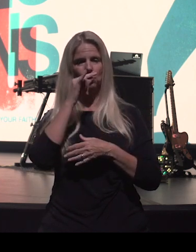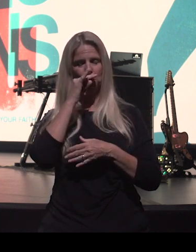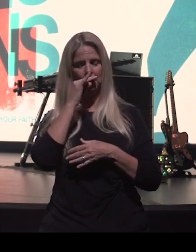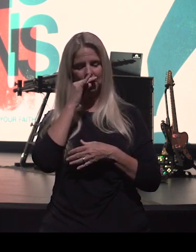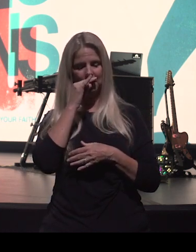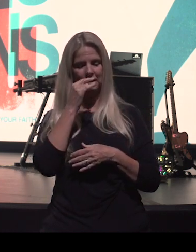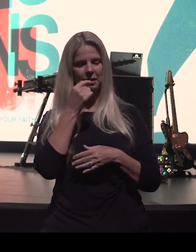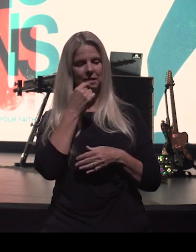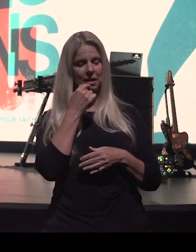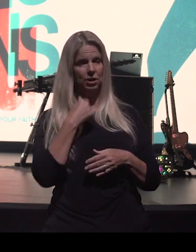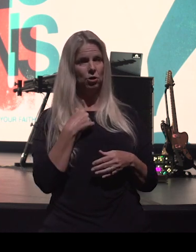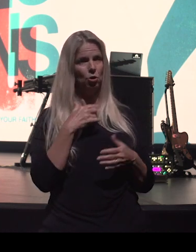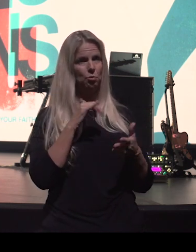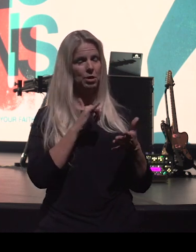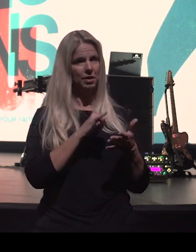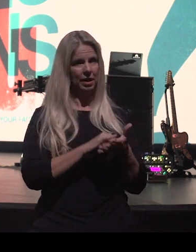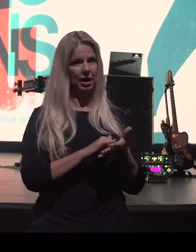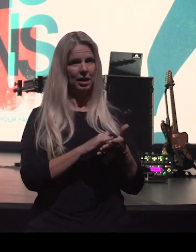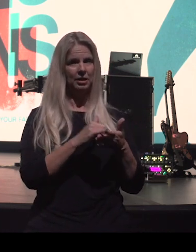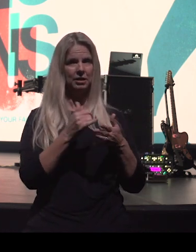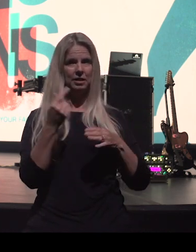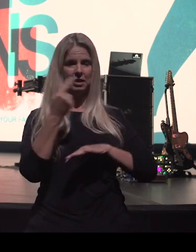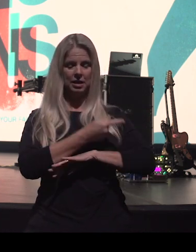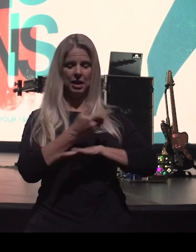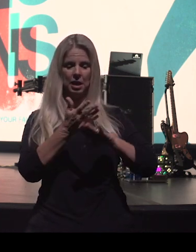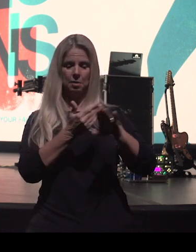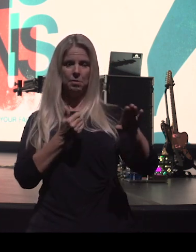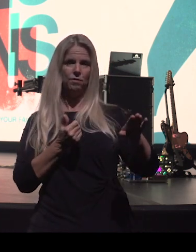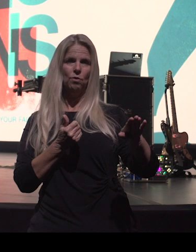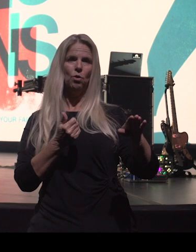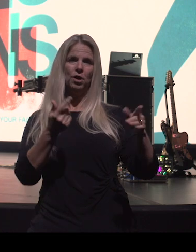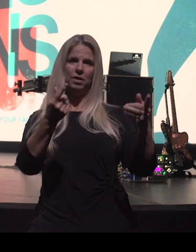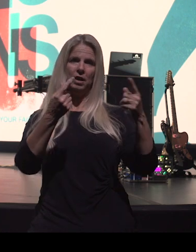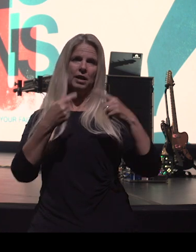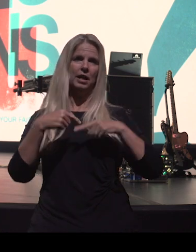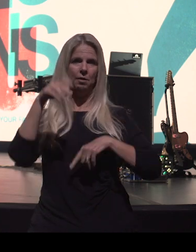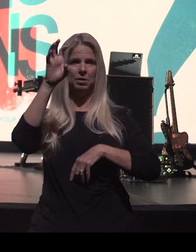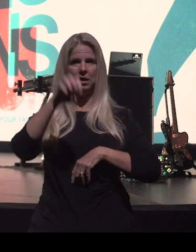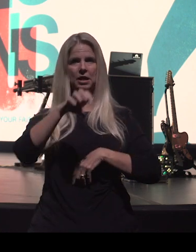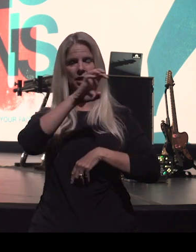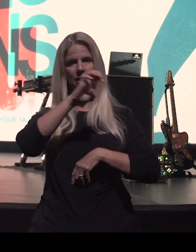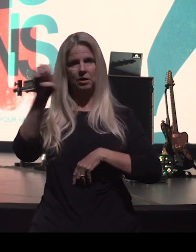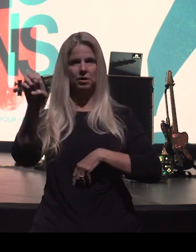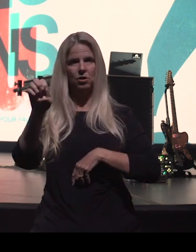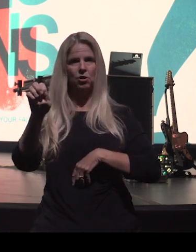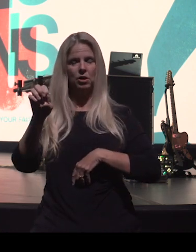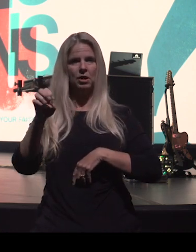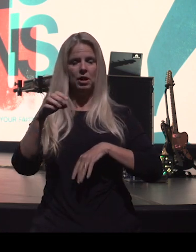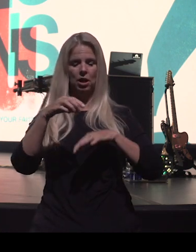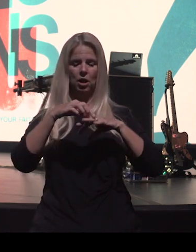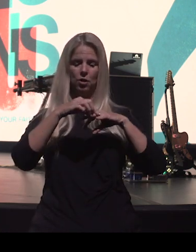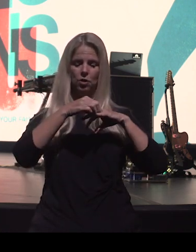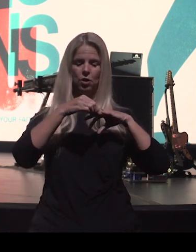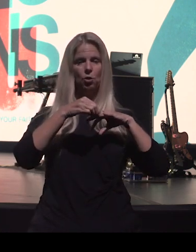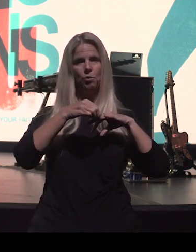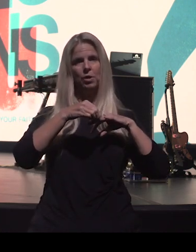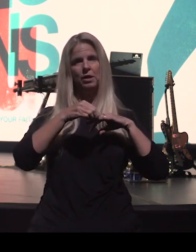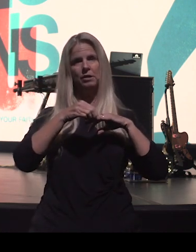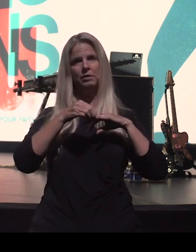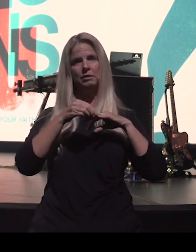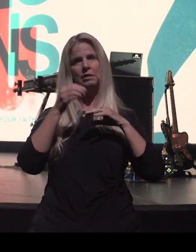that on the day before they came to an Easter service, they gave their rings back to each other, and they said, "We're getting a